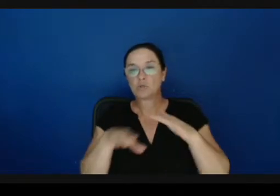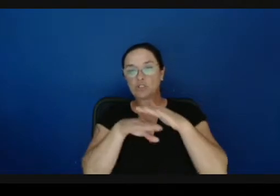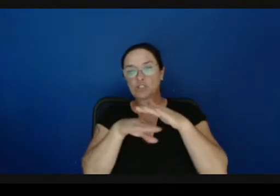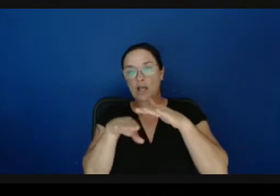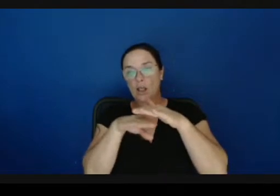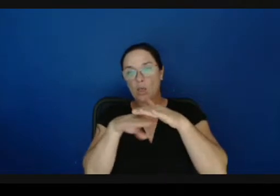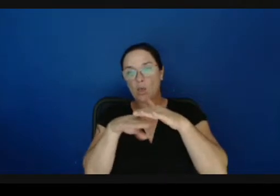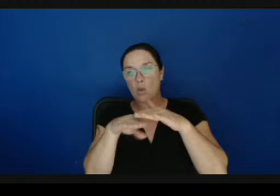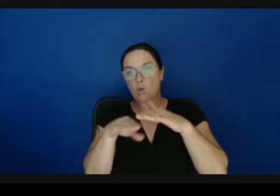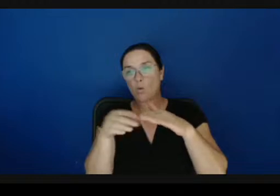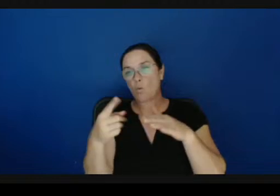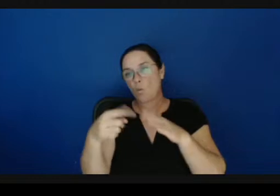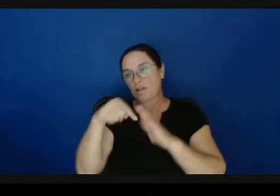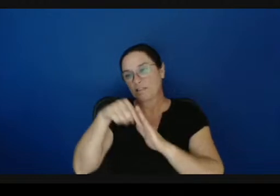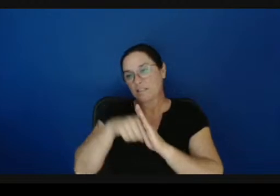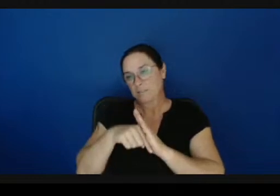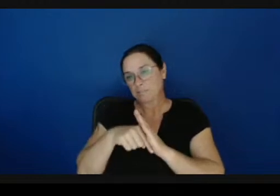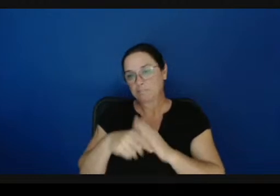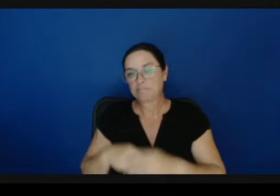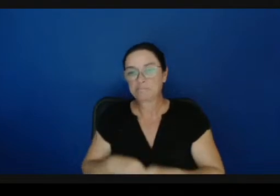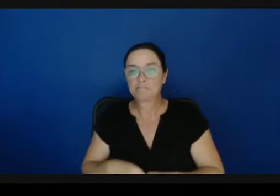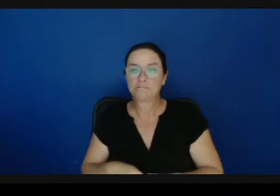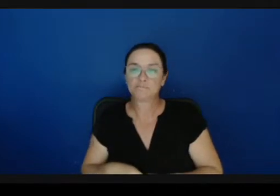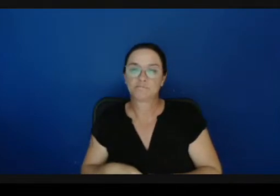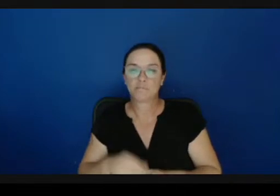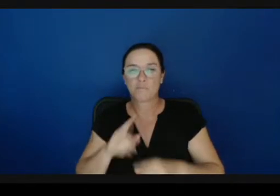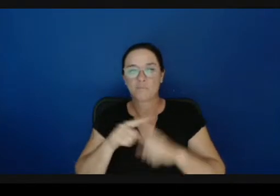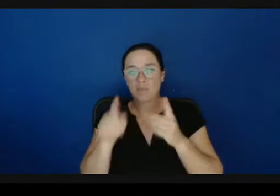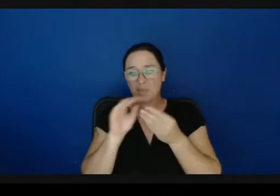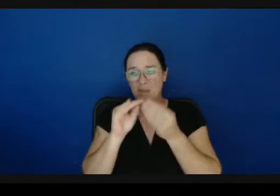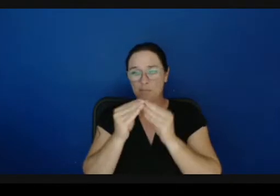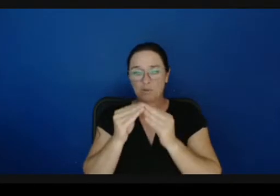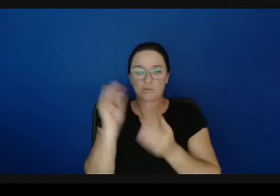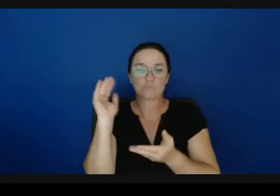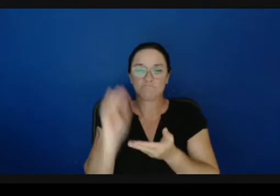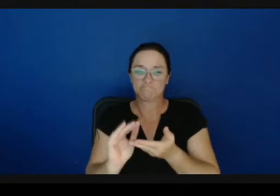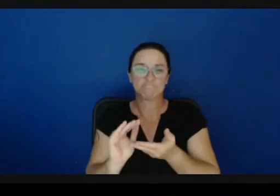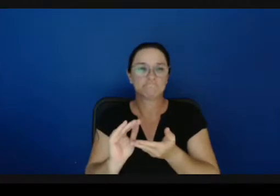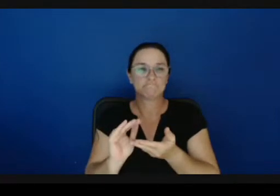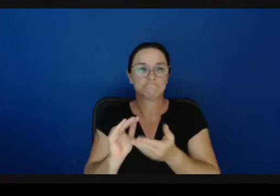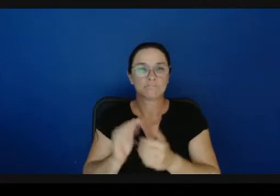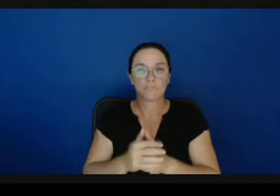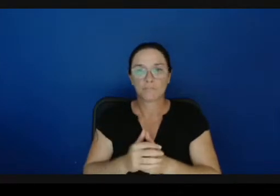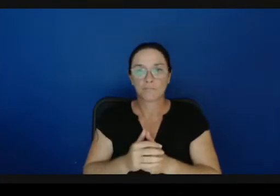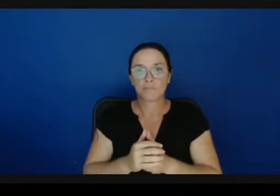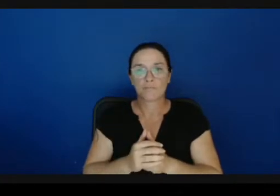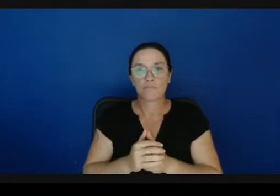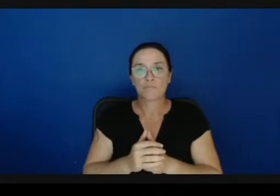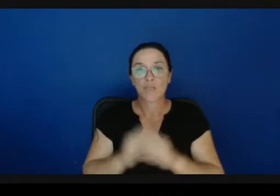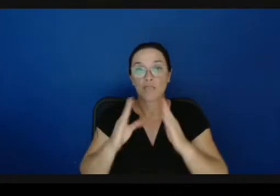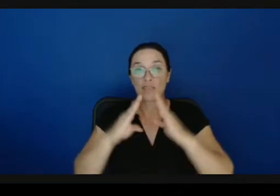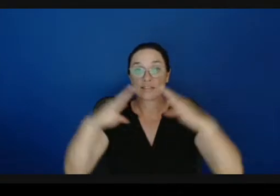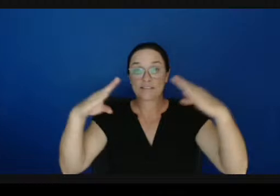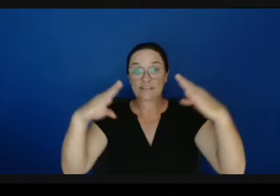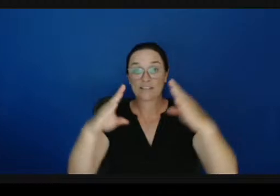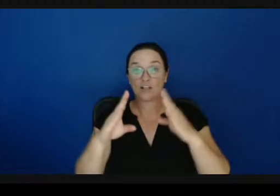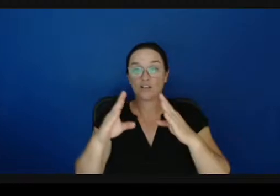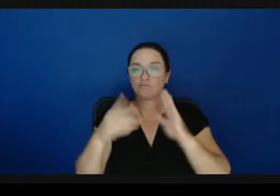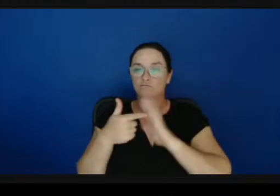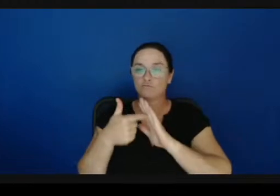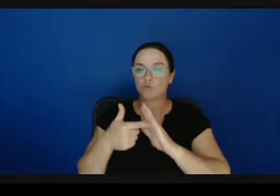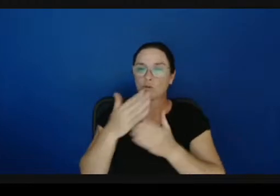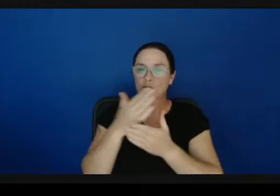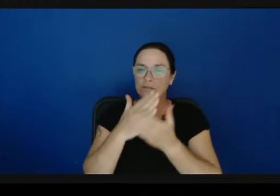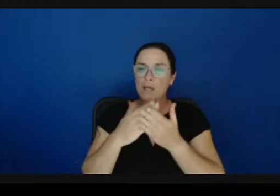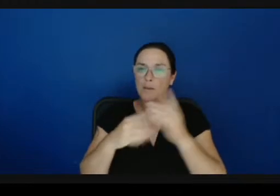there, but at very low counts. The tilt over the last month at the summit is showing some variations, but these